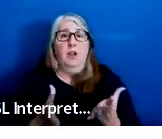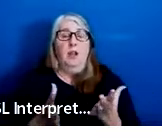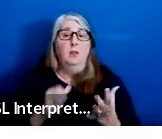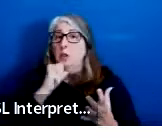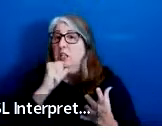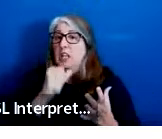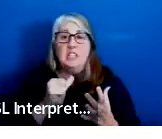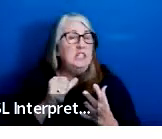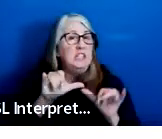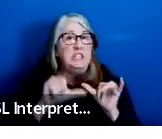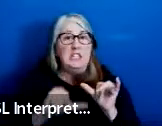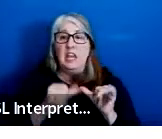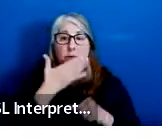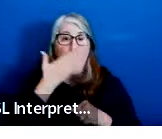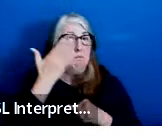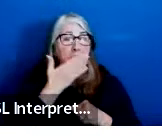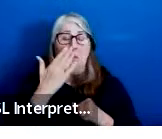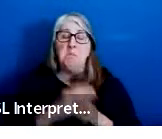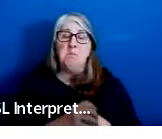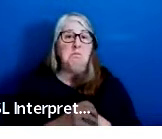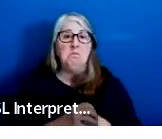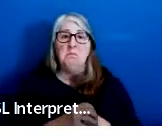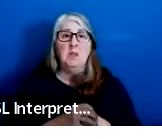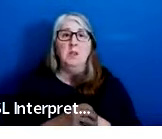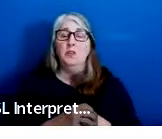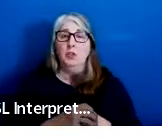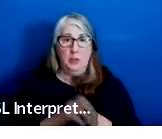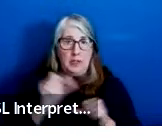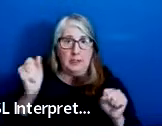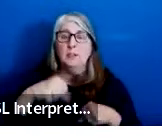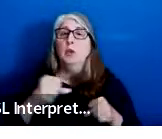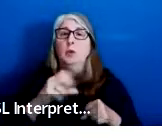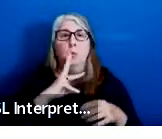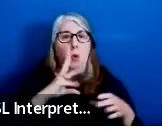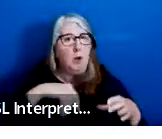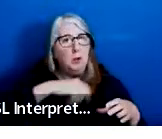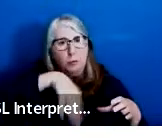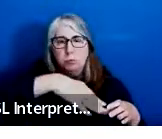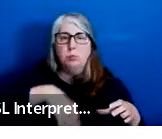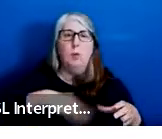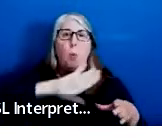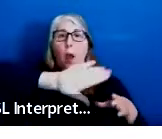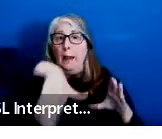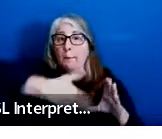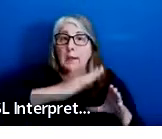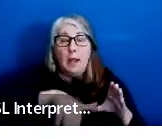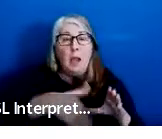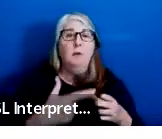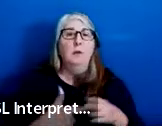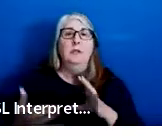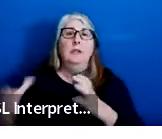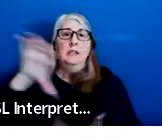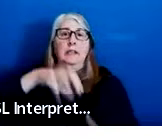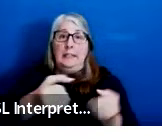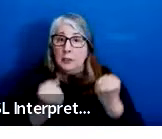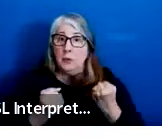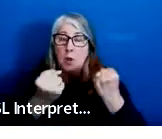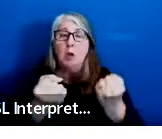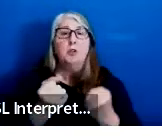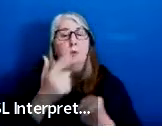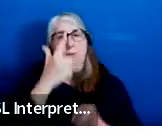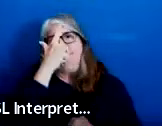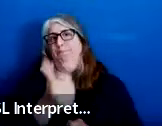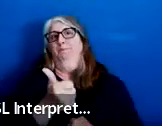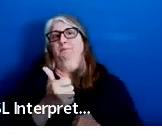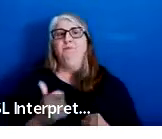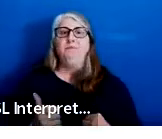So yes, rinsing it out, wiping it out, putting it in the dishwasher, whatever you need to do to kind of get it clean